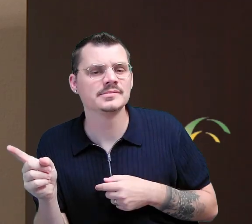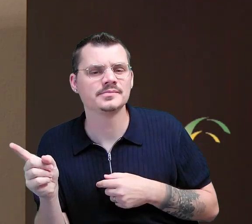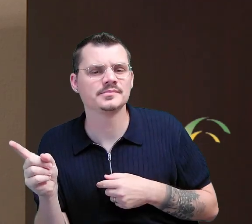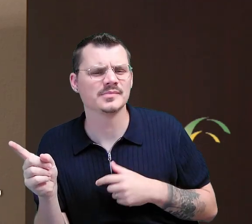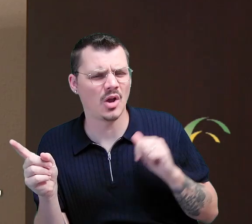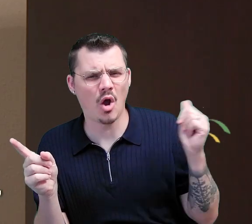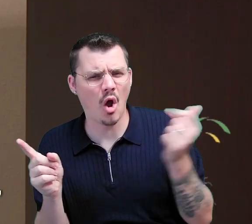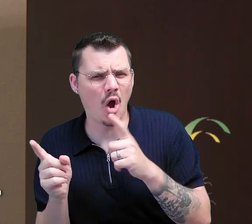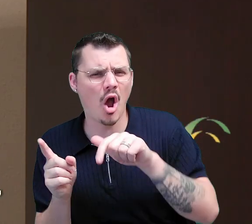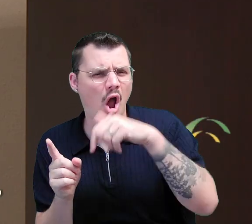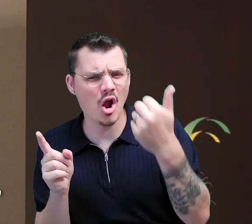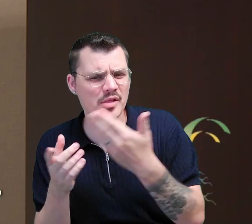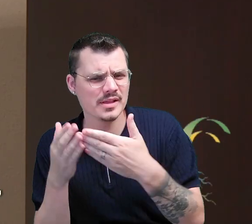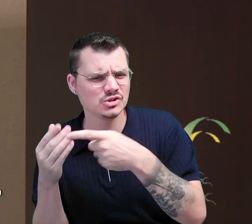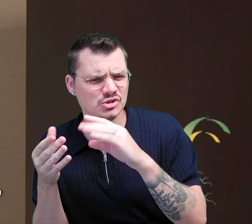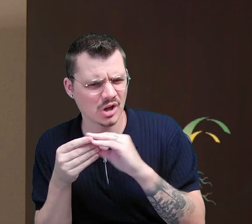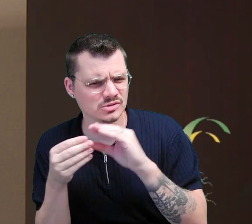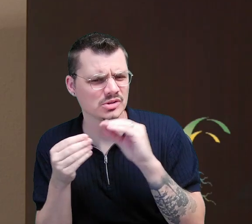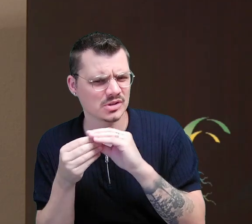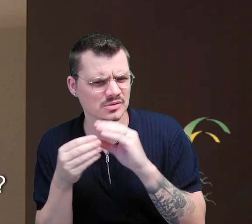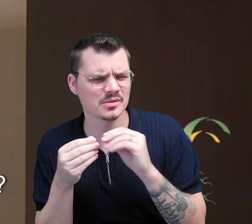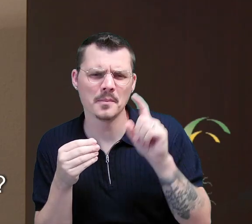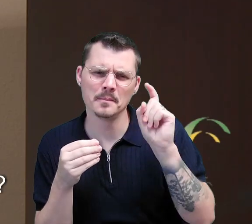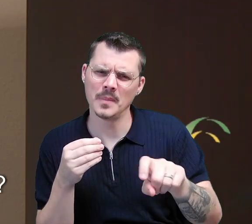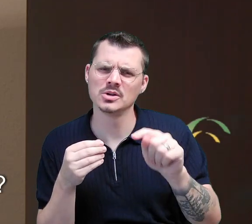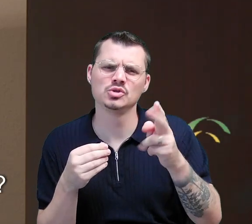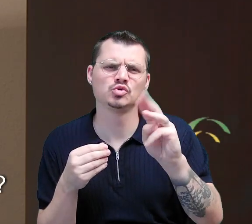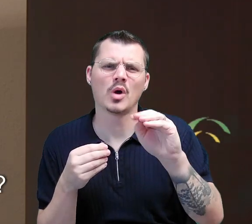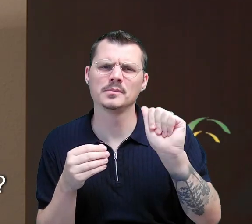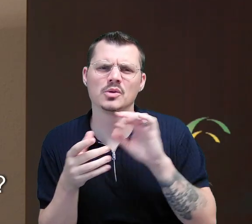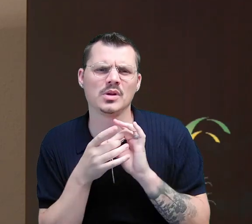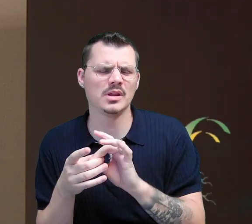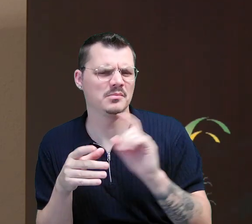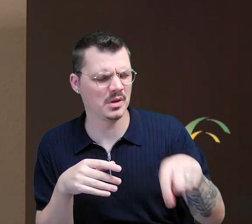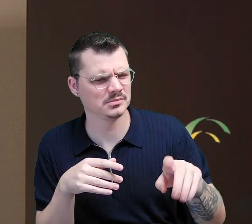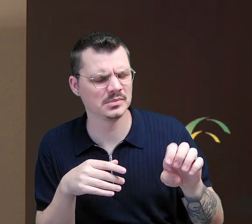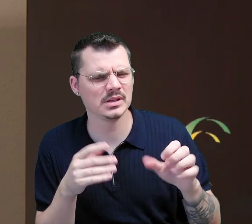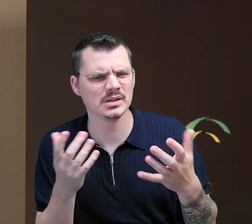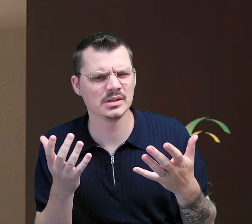well, all this other stuff she talks about, it's got to be trauma related, right?